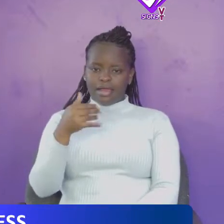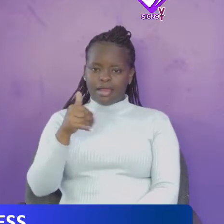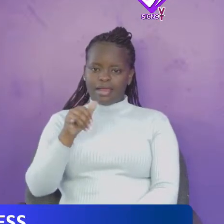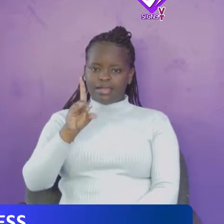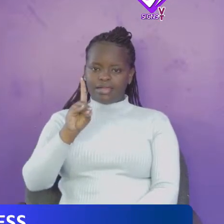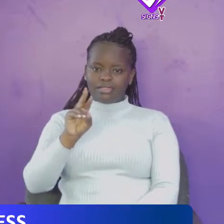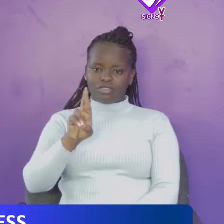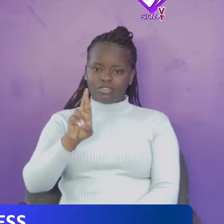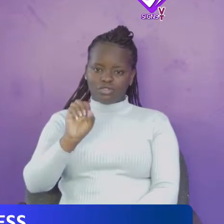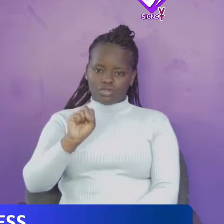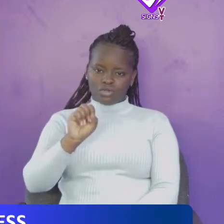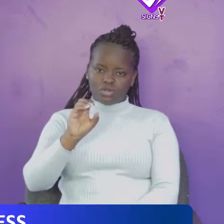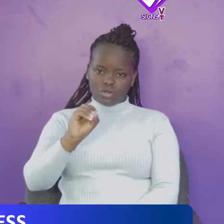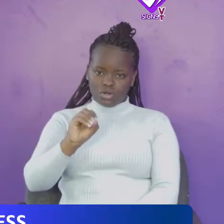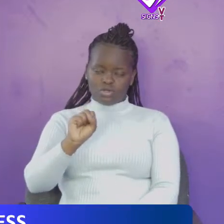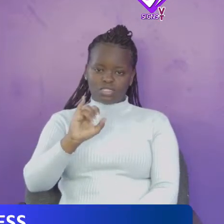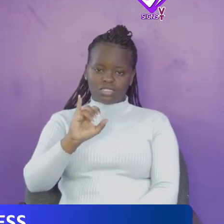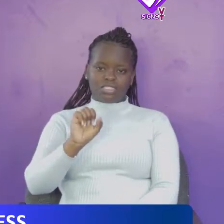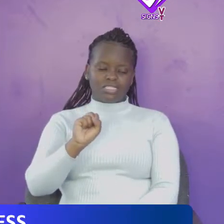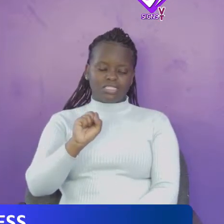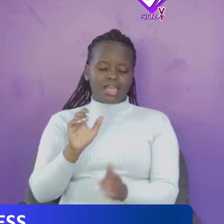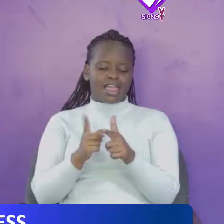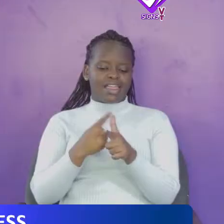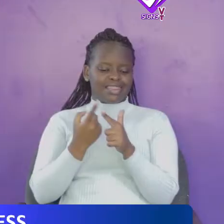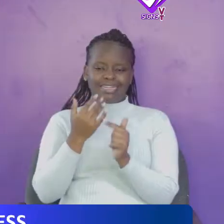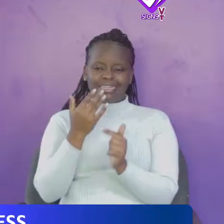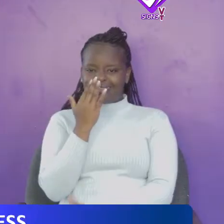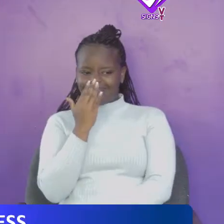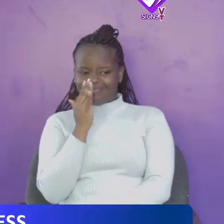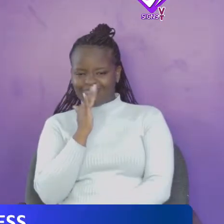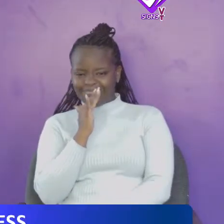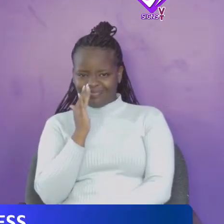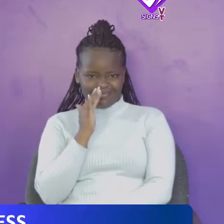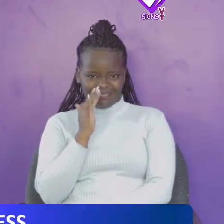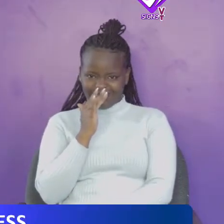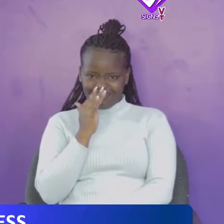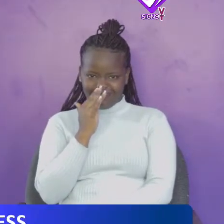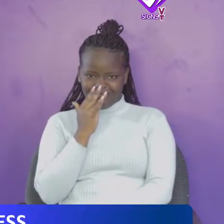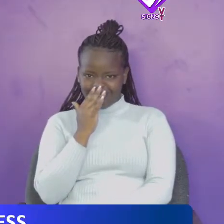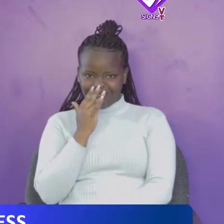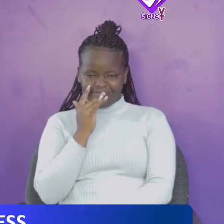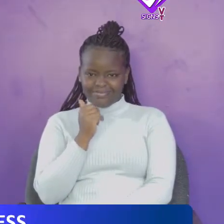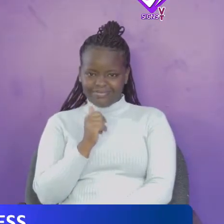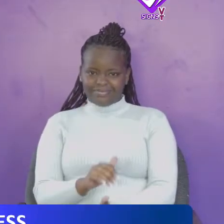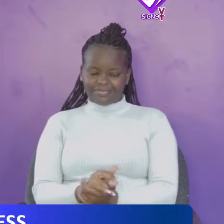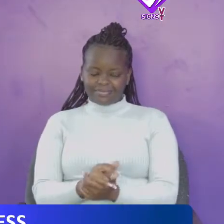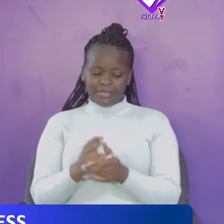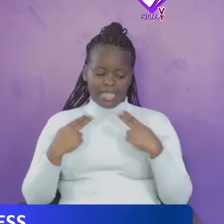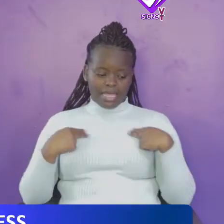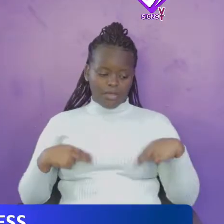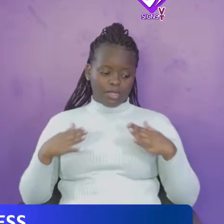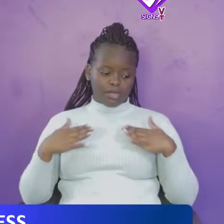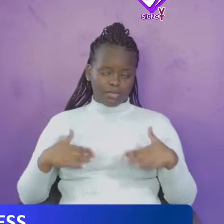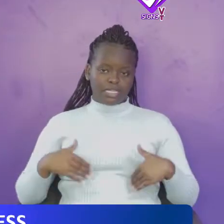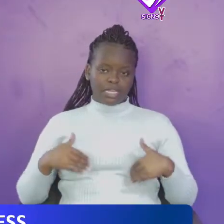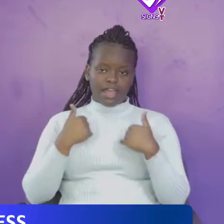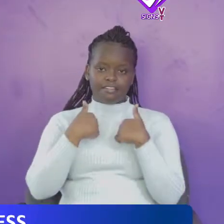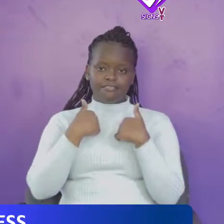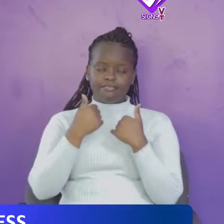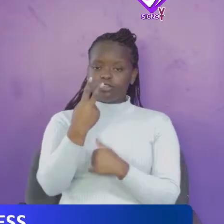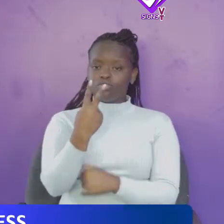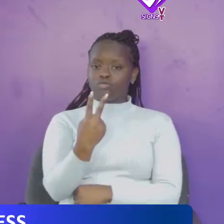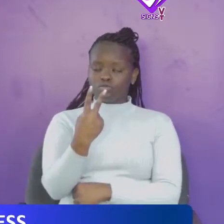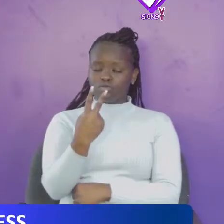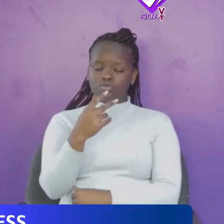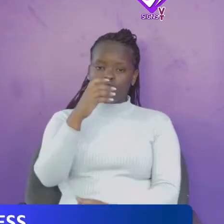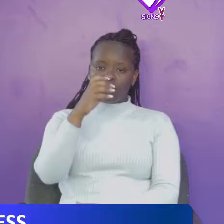excess, and then now the odor part. Now, the human body, we have two sweat glands. There's